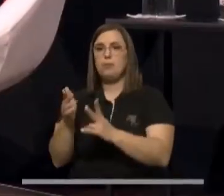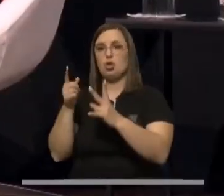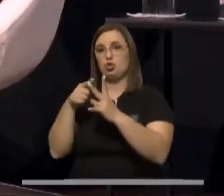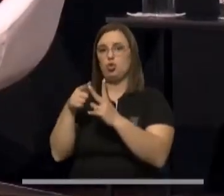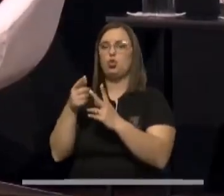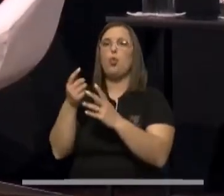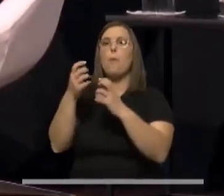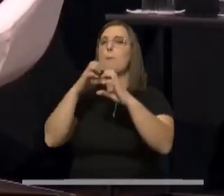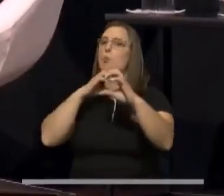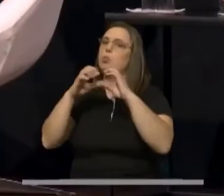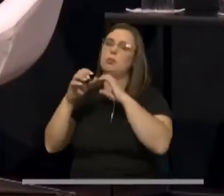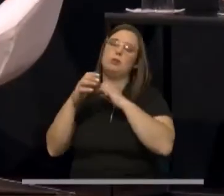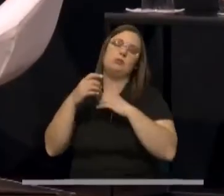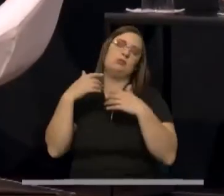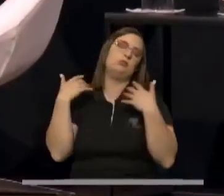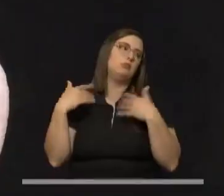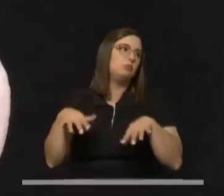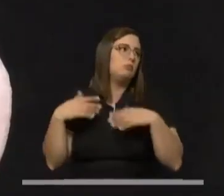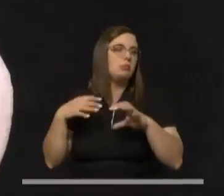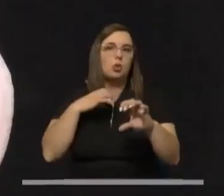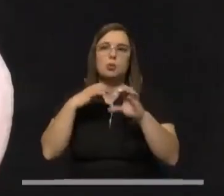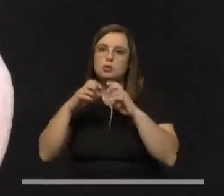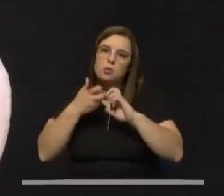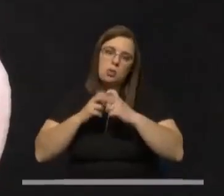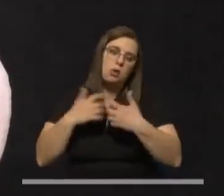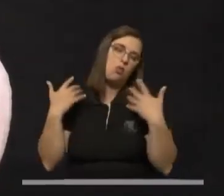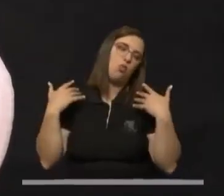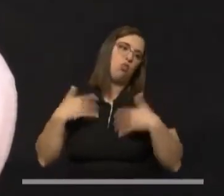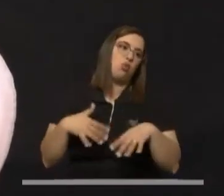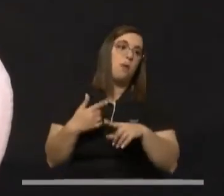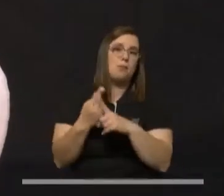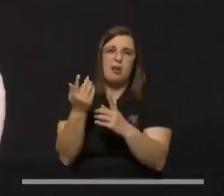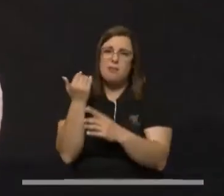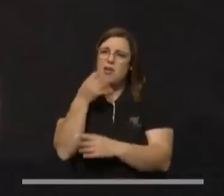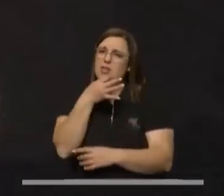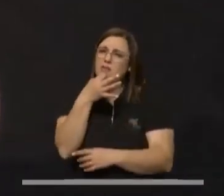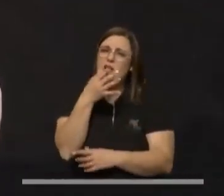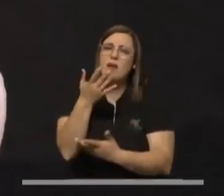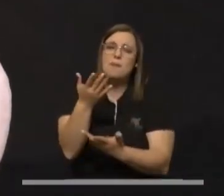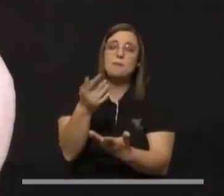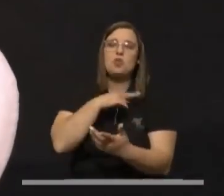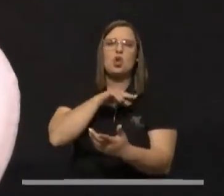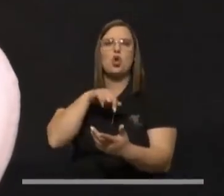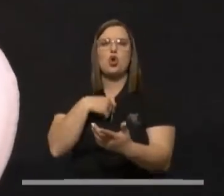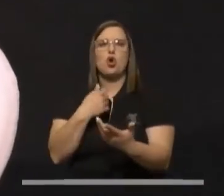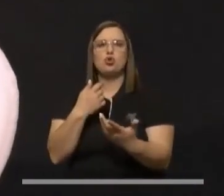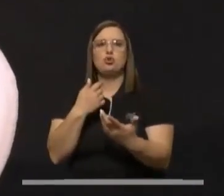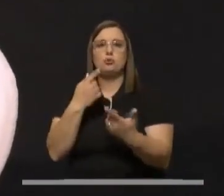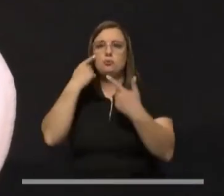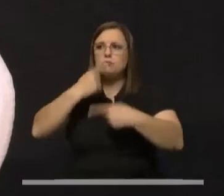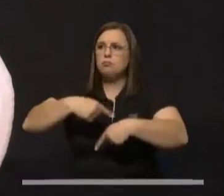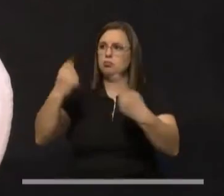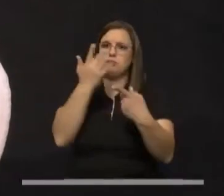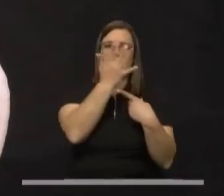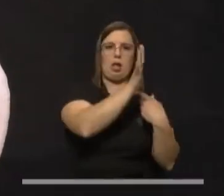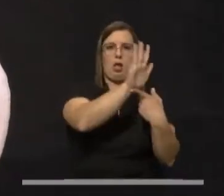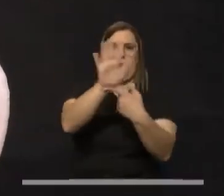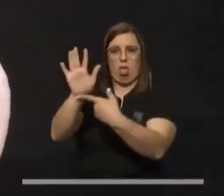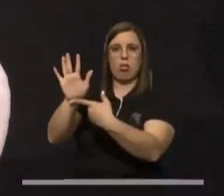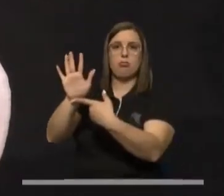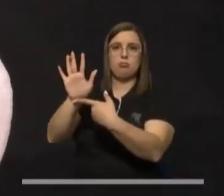information. And then we have a dramatic problem of communication, because a while ago when I was saying that we